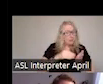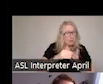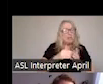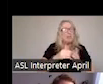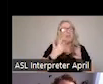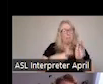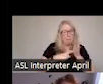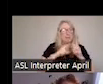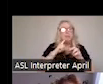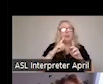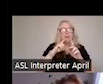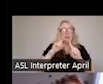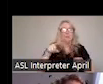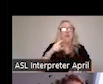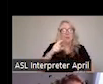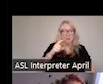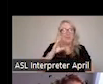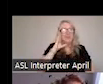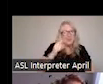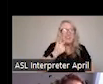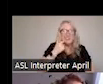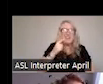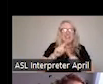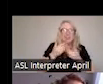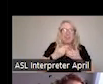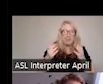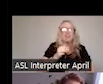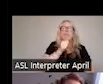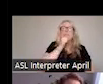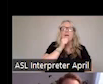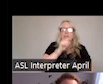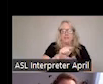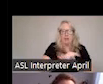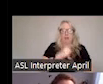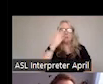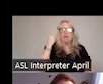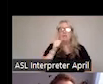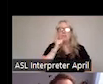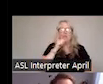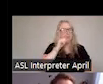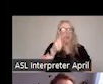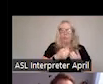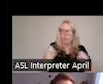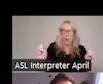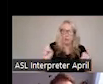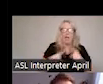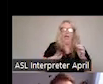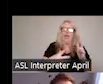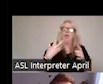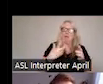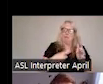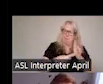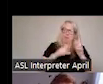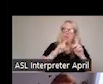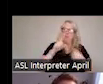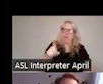reporting will say slightly different things than a privacy law, right? Because privacy is saying don't disclose and mandated reporting is saying